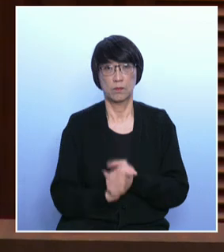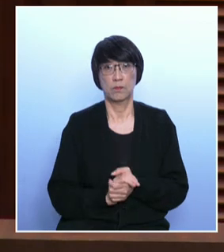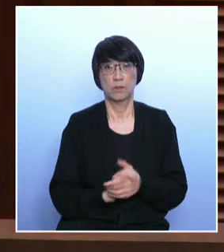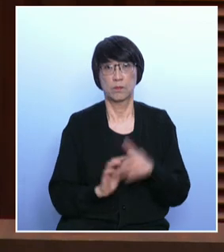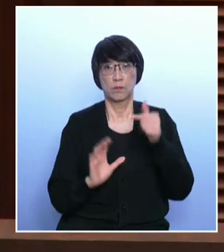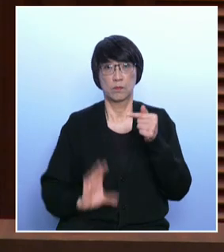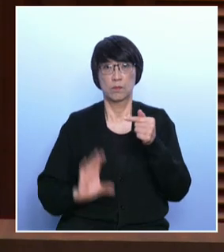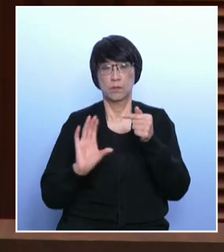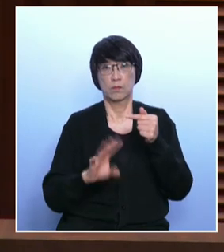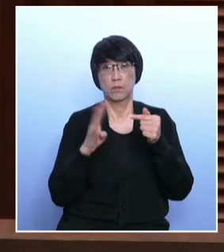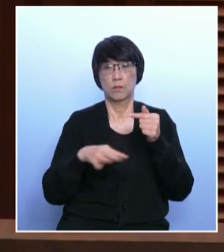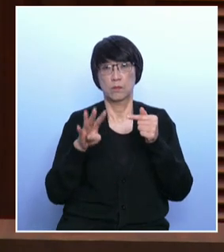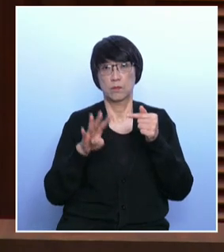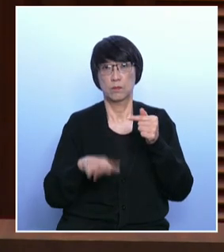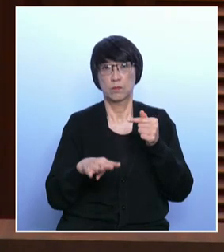medical students.